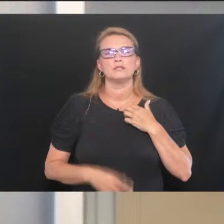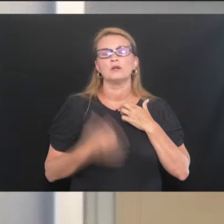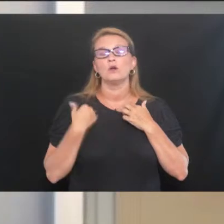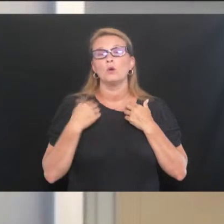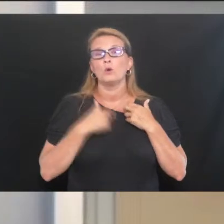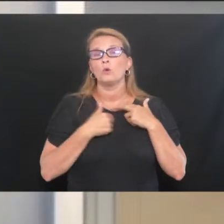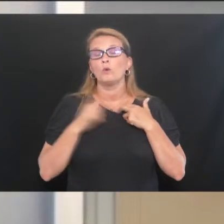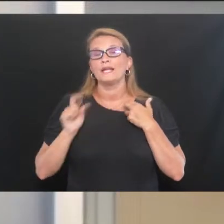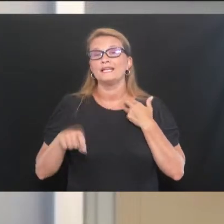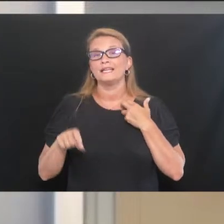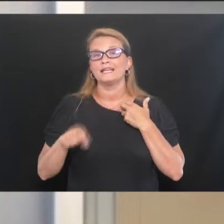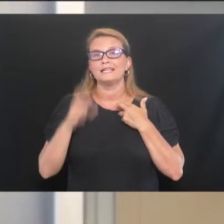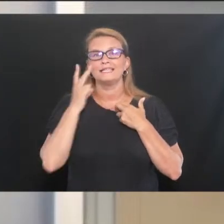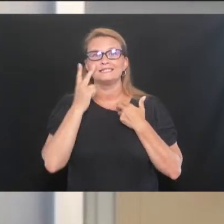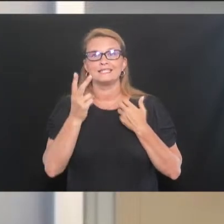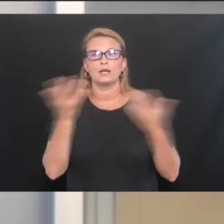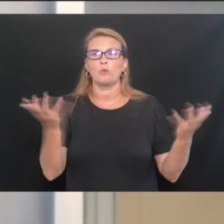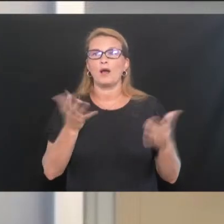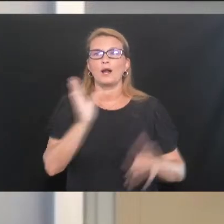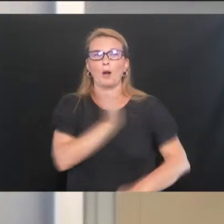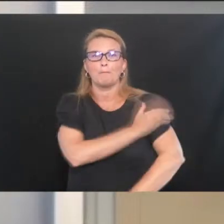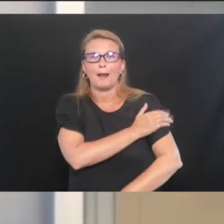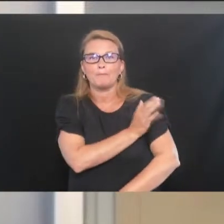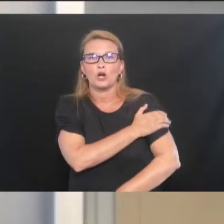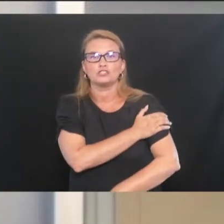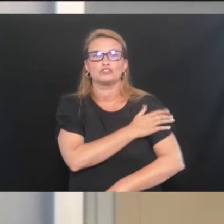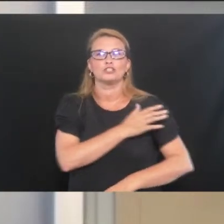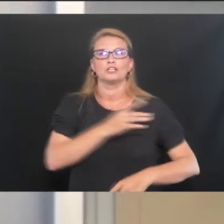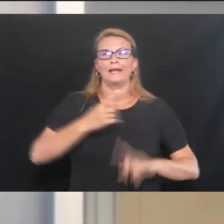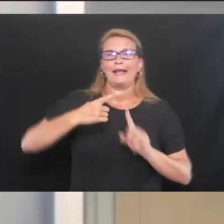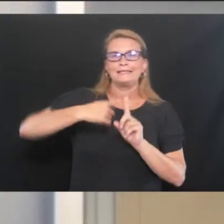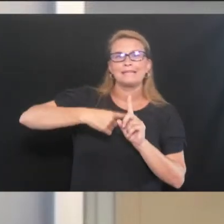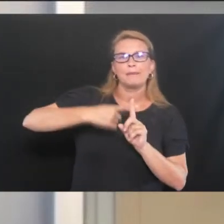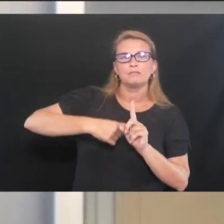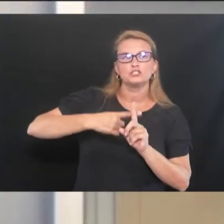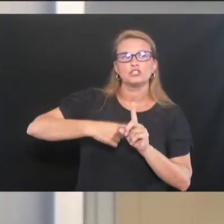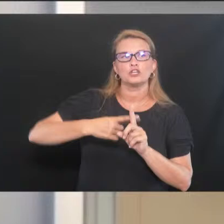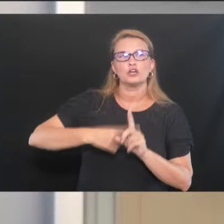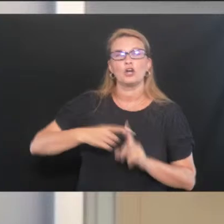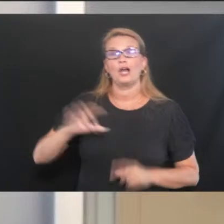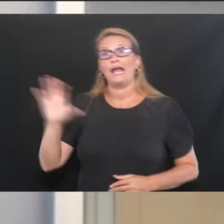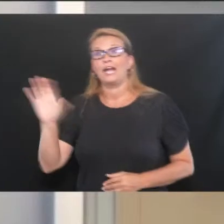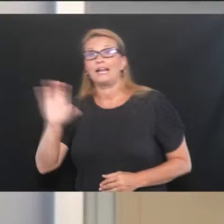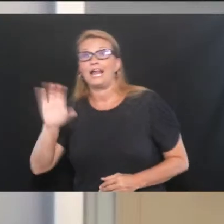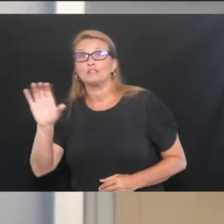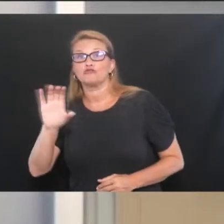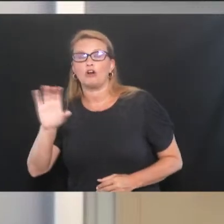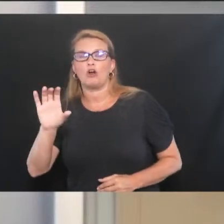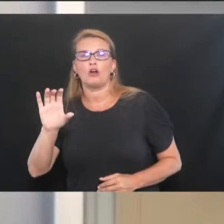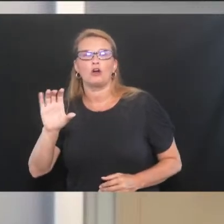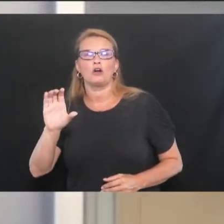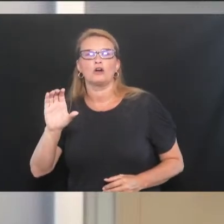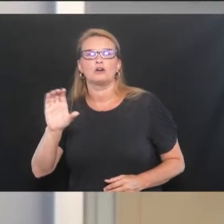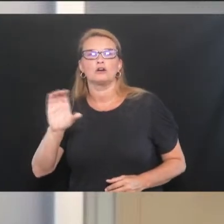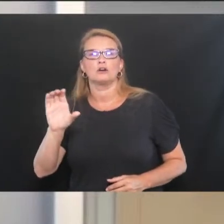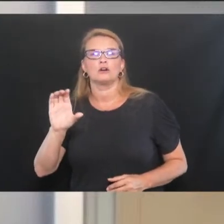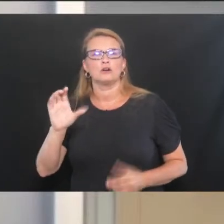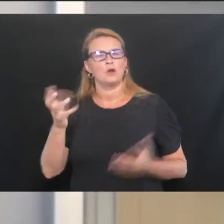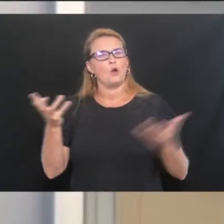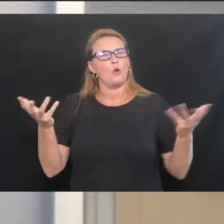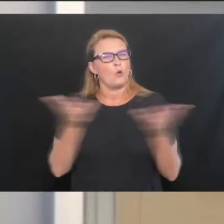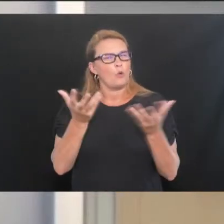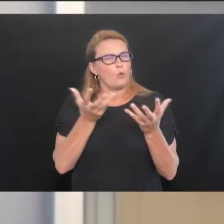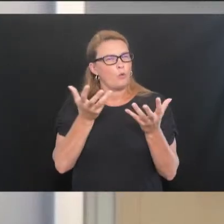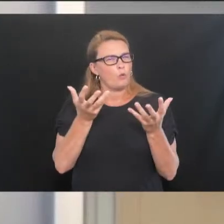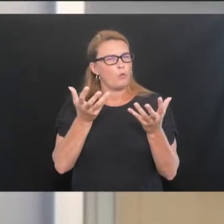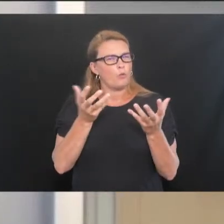know what our blood pressure is and what our temperature is and our cholesterol level, what specific numbers,